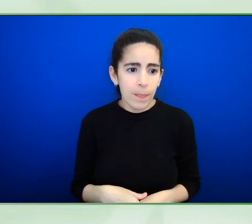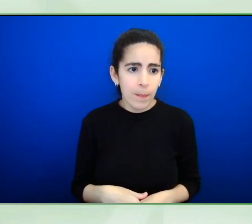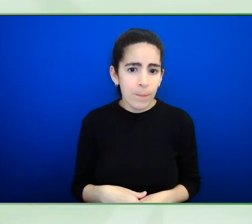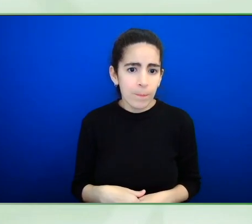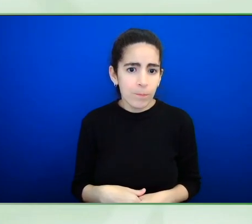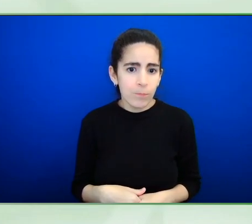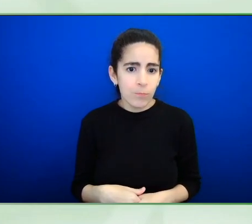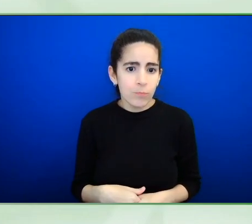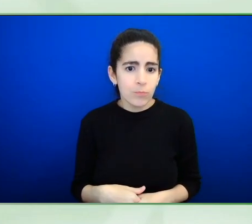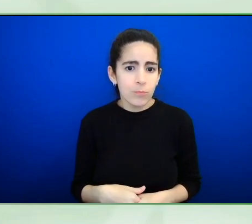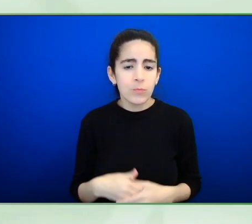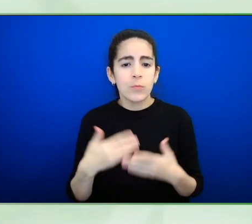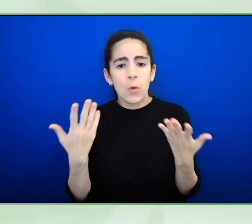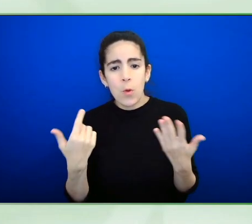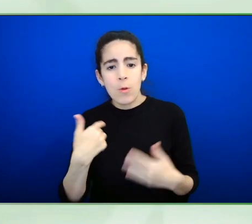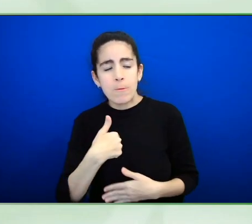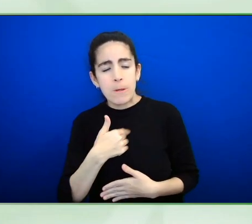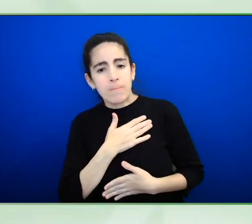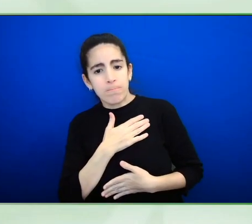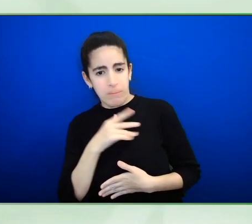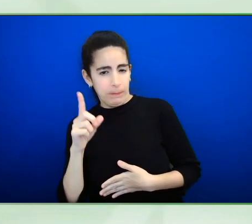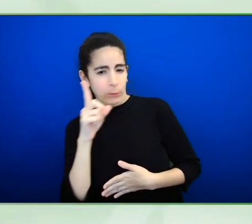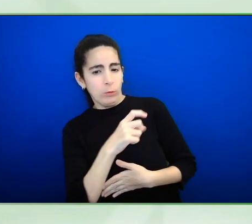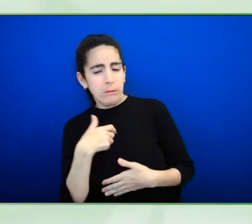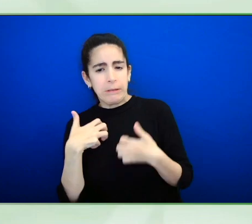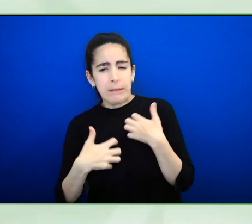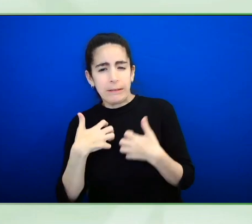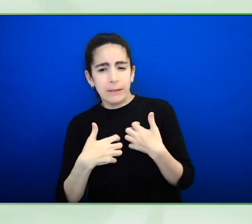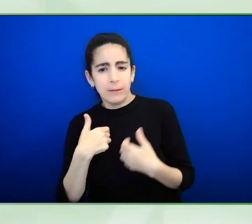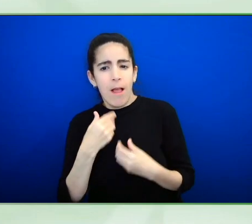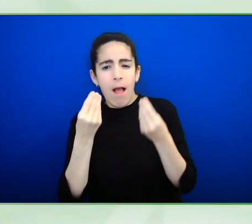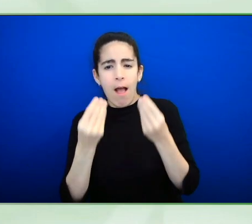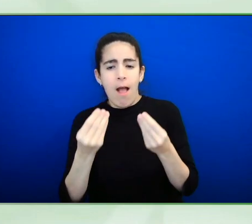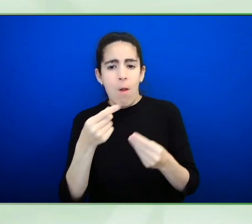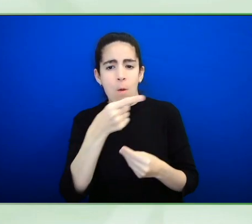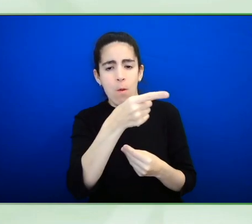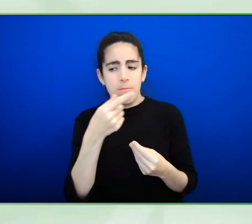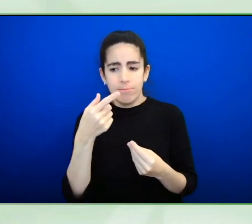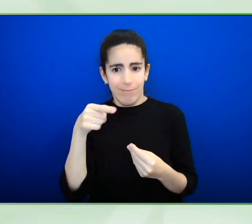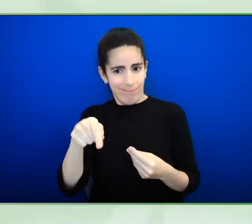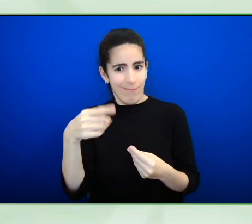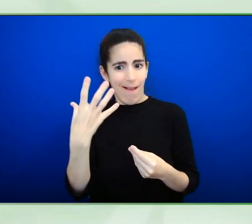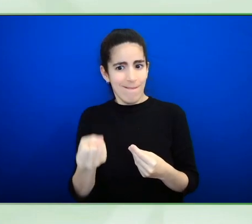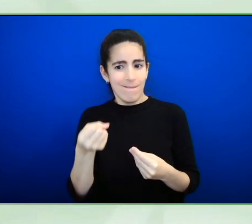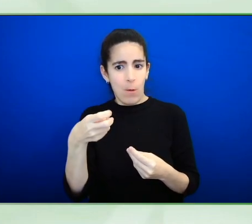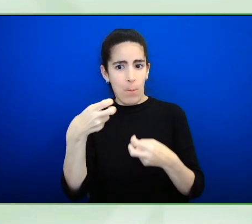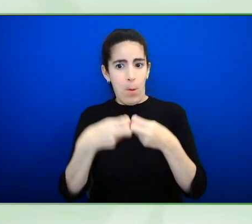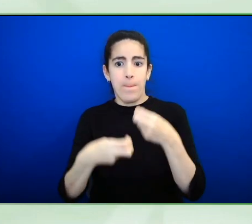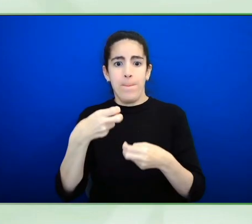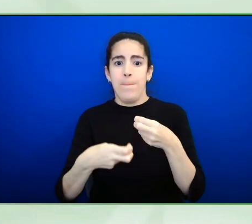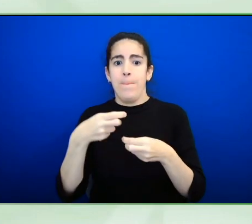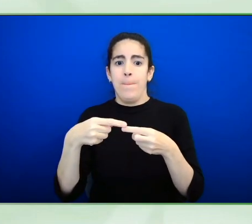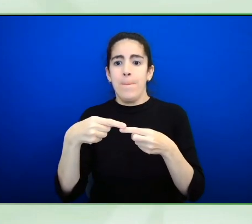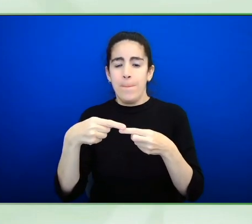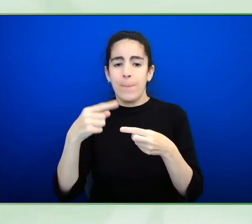in how you deal with the next problem. So you solve the first problem of